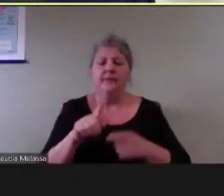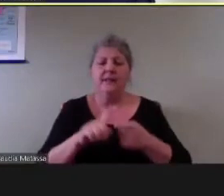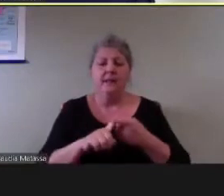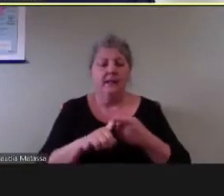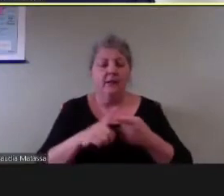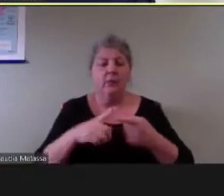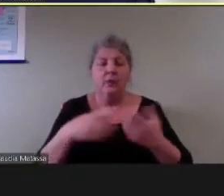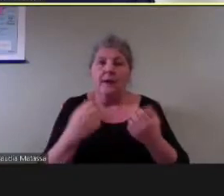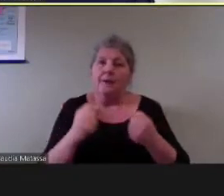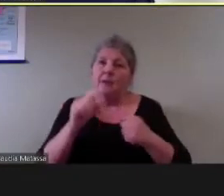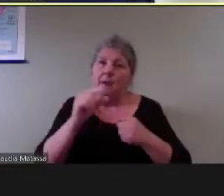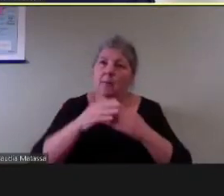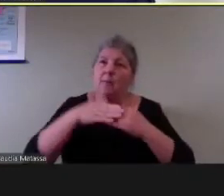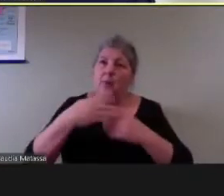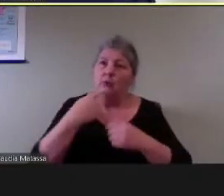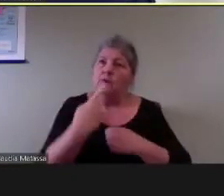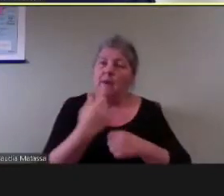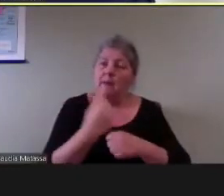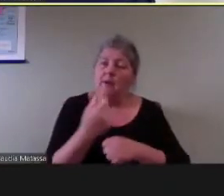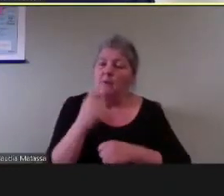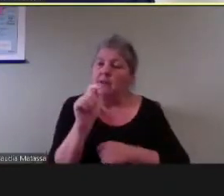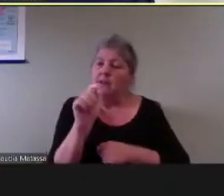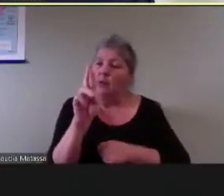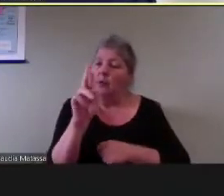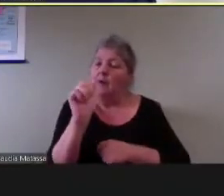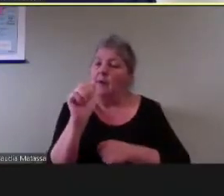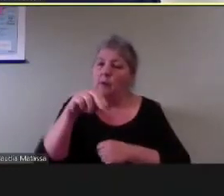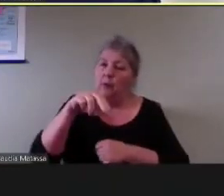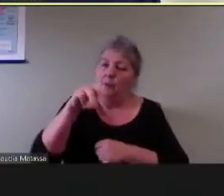have a little bit more to say about trauma, as you'll imagine, in the